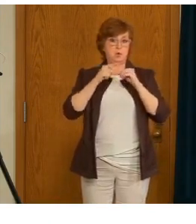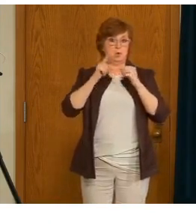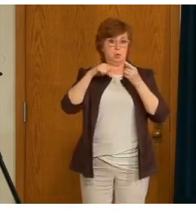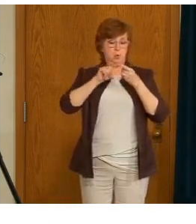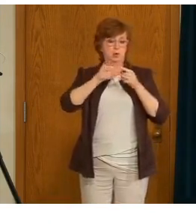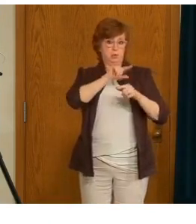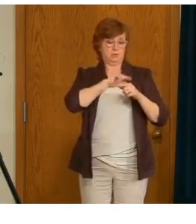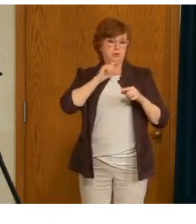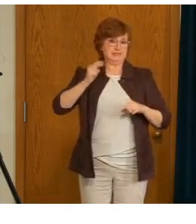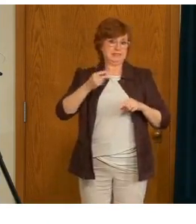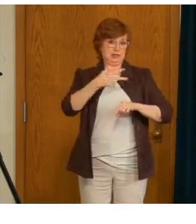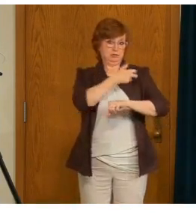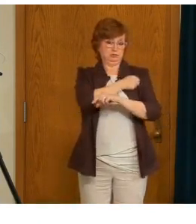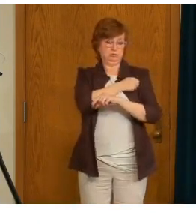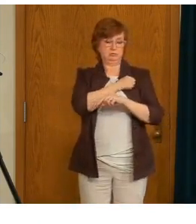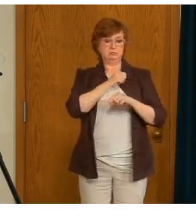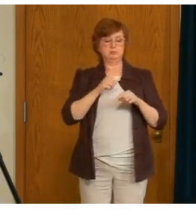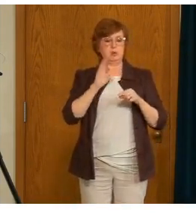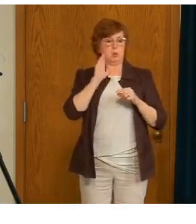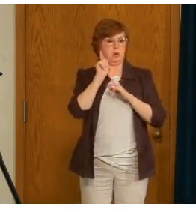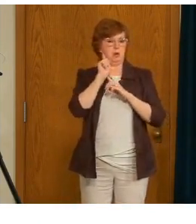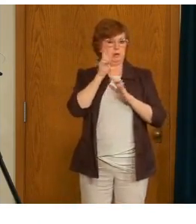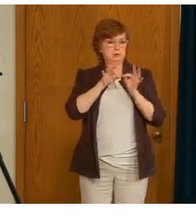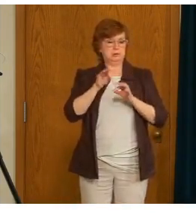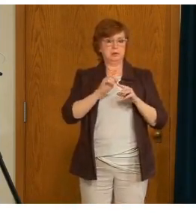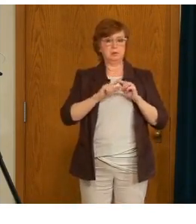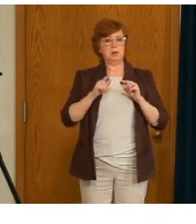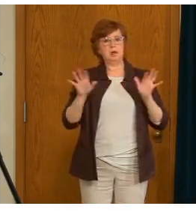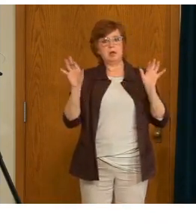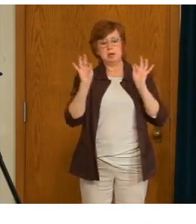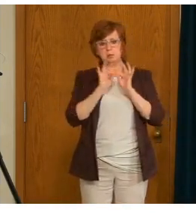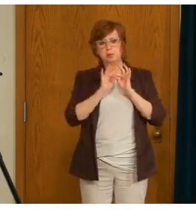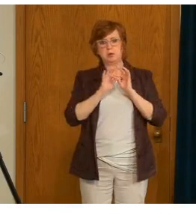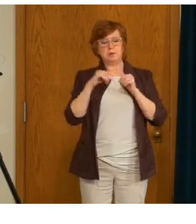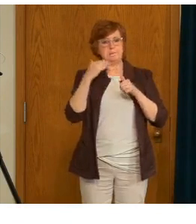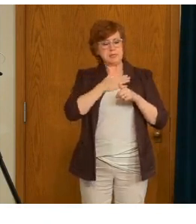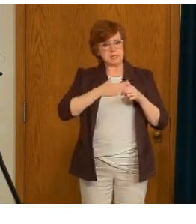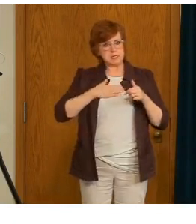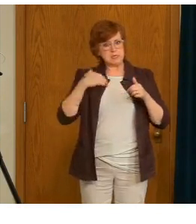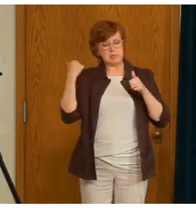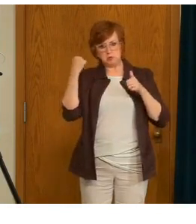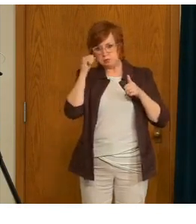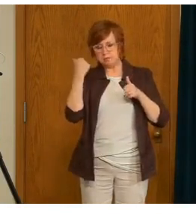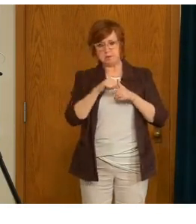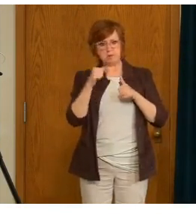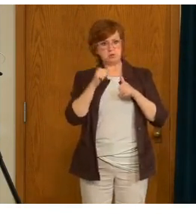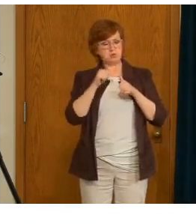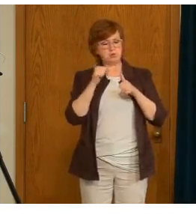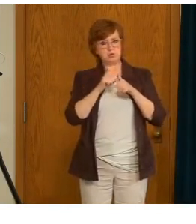important thing is everyone needs to make sure that you get your second dose so you are fully